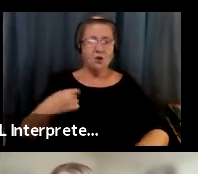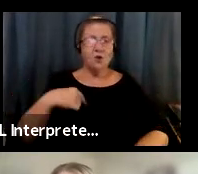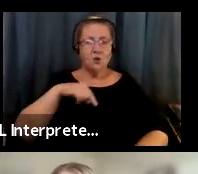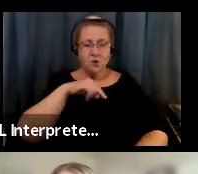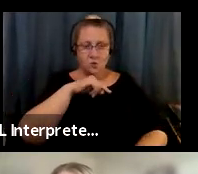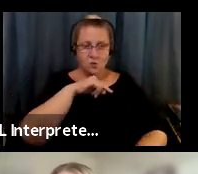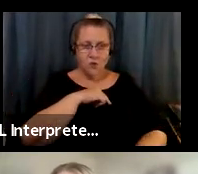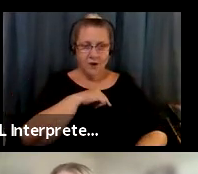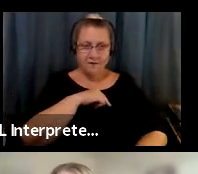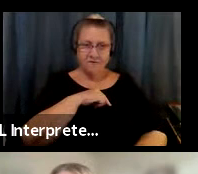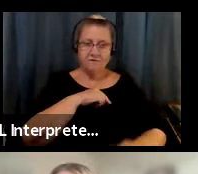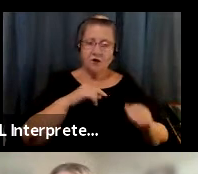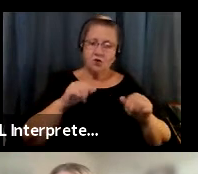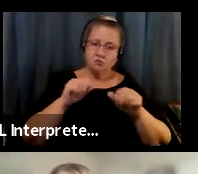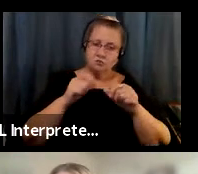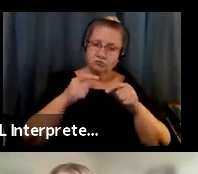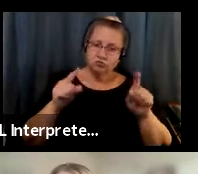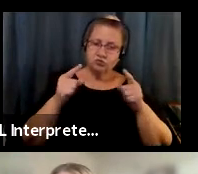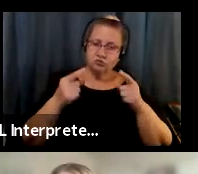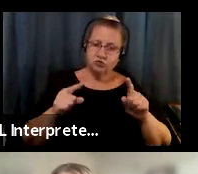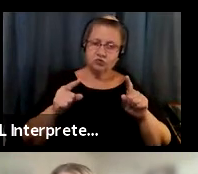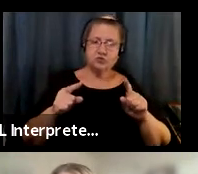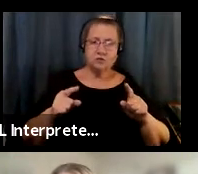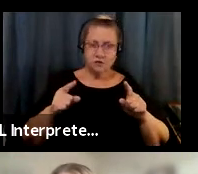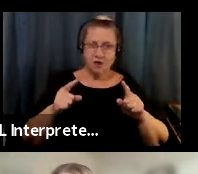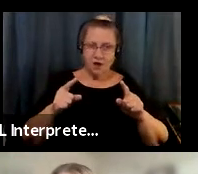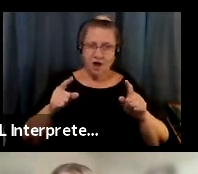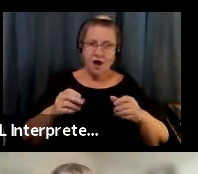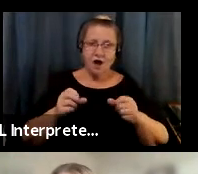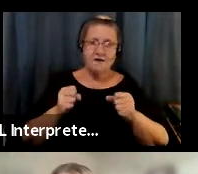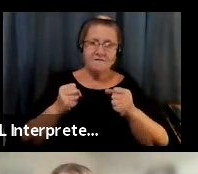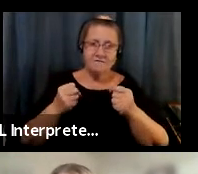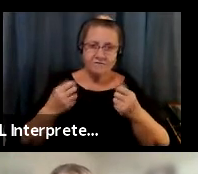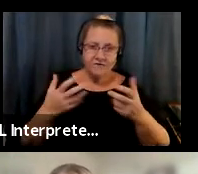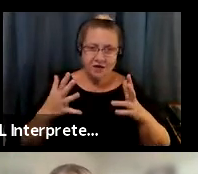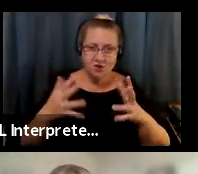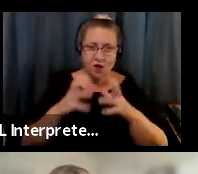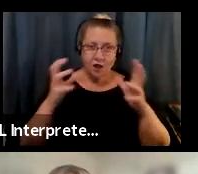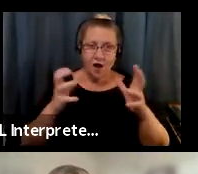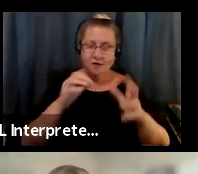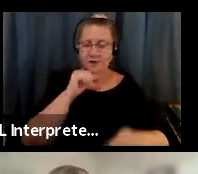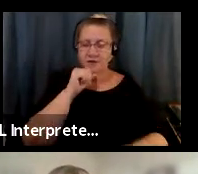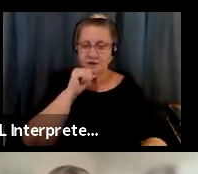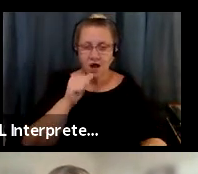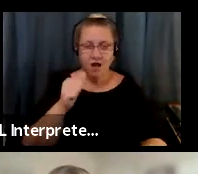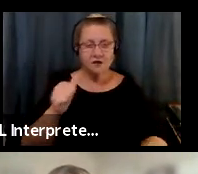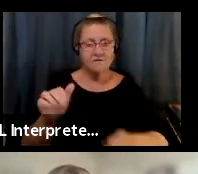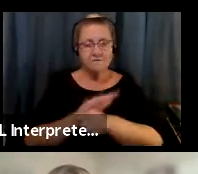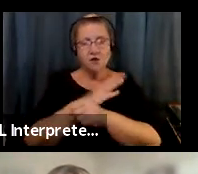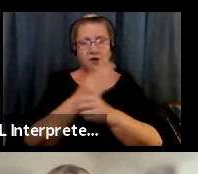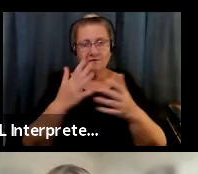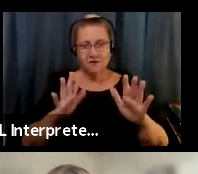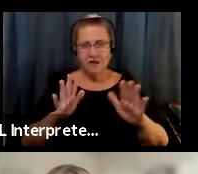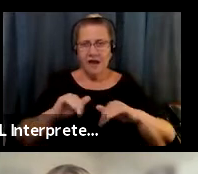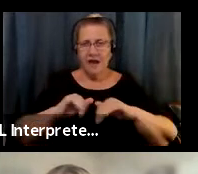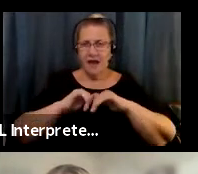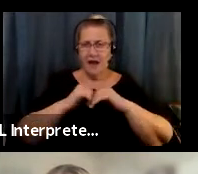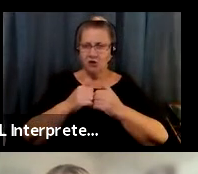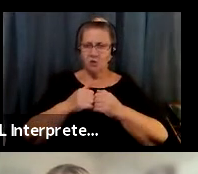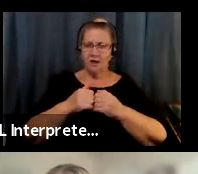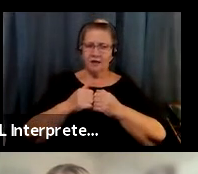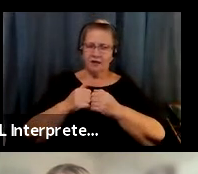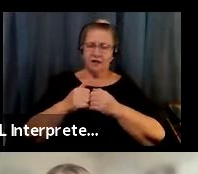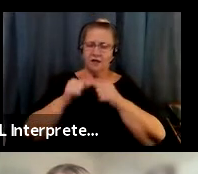process, but we haven't really talked about how to deliver the vaccines, and that's work that still is